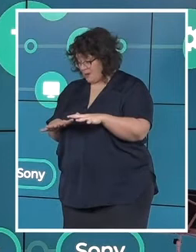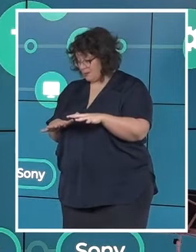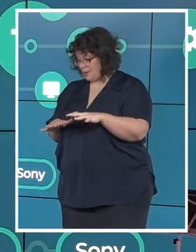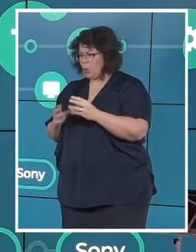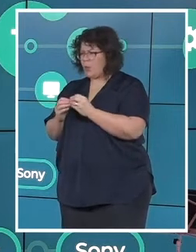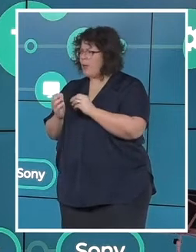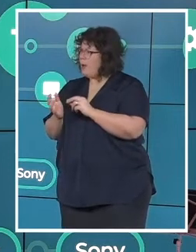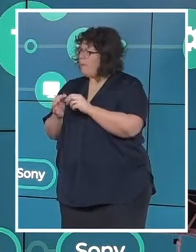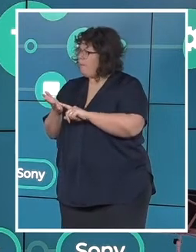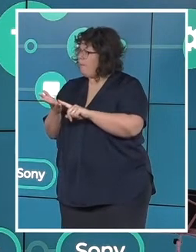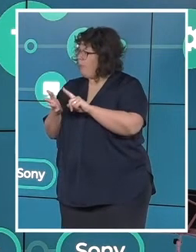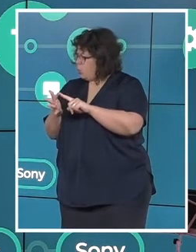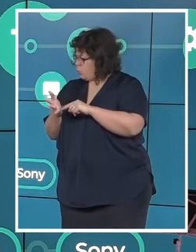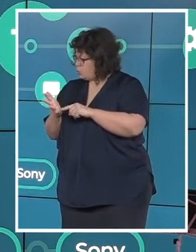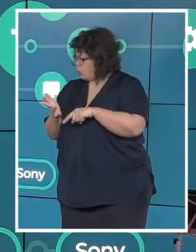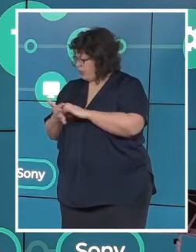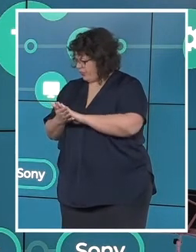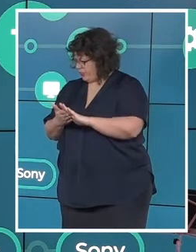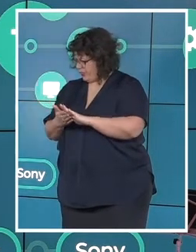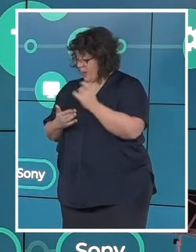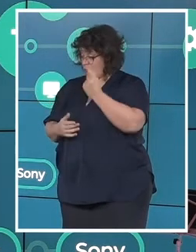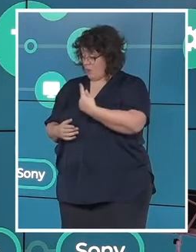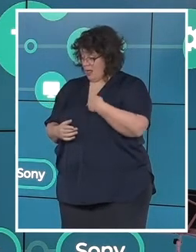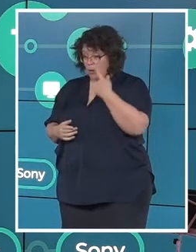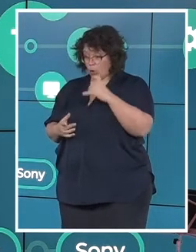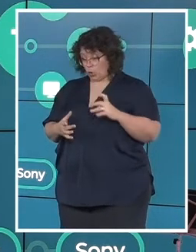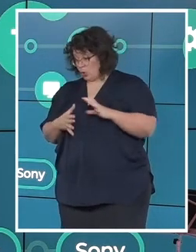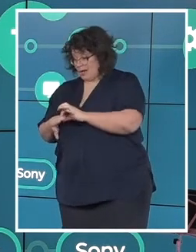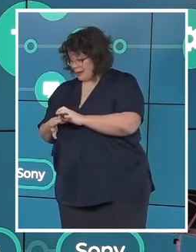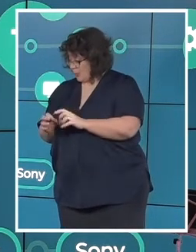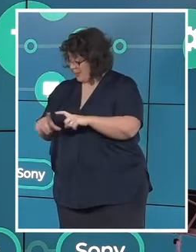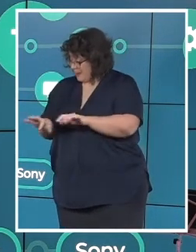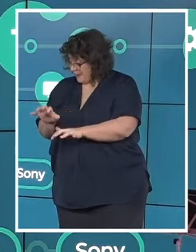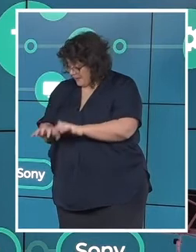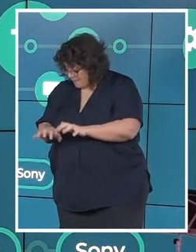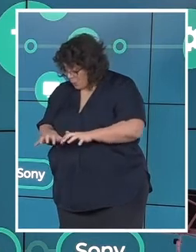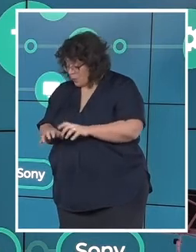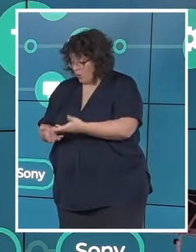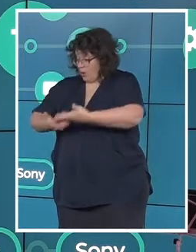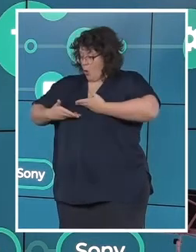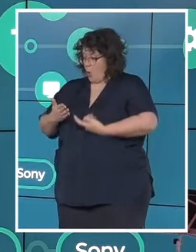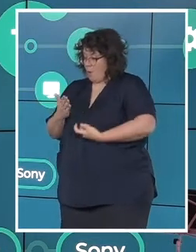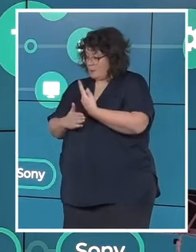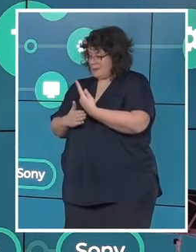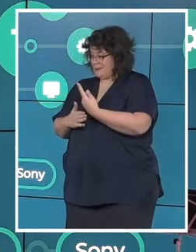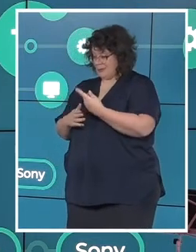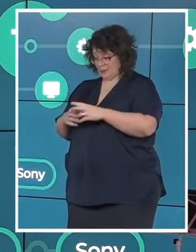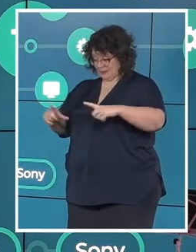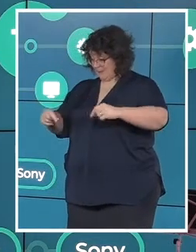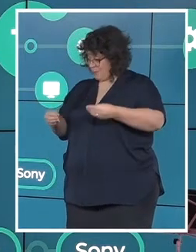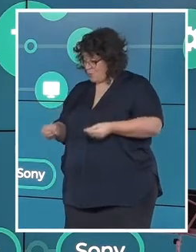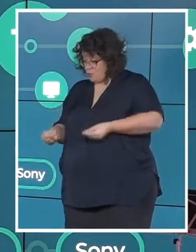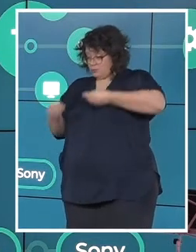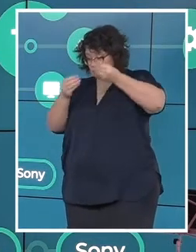to hand the keyboard to sighted hearing people or people with disabilities, and they could type, and I'd be able to